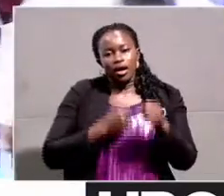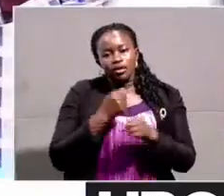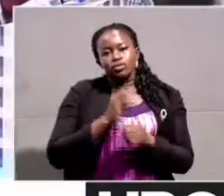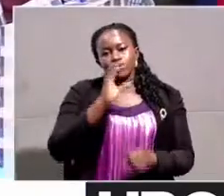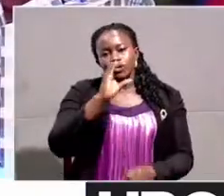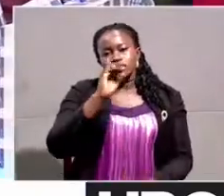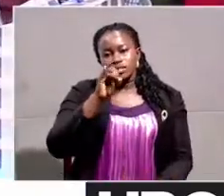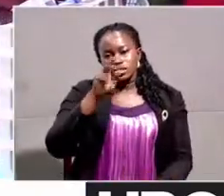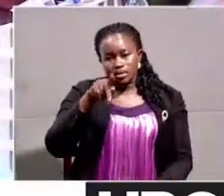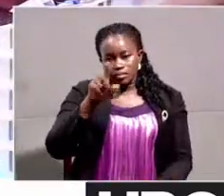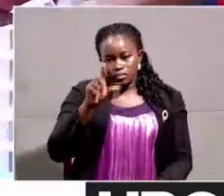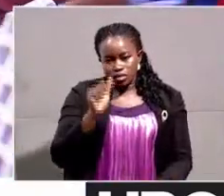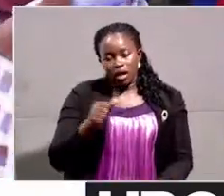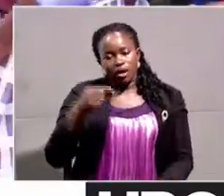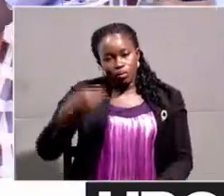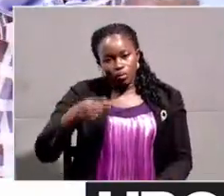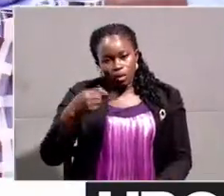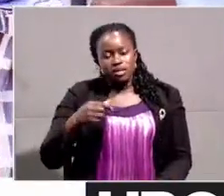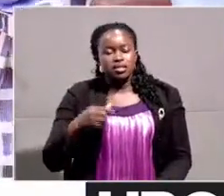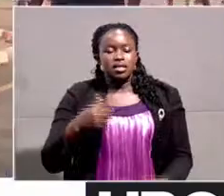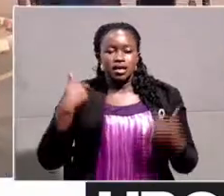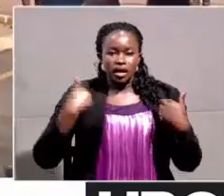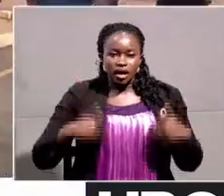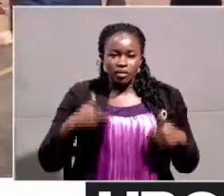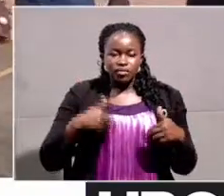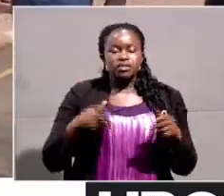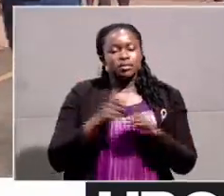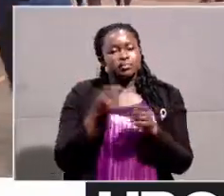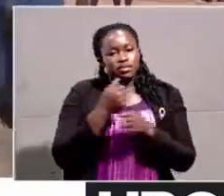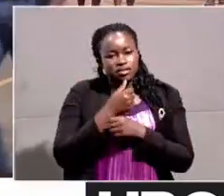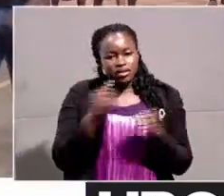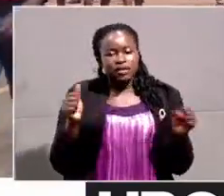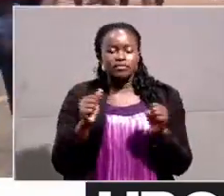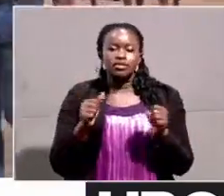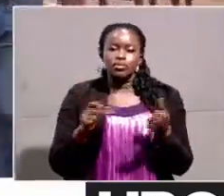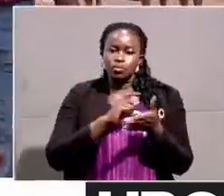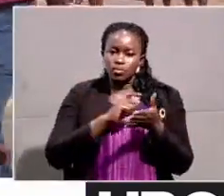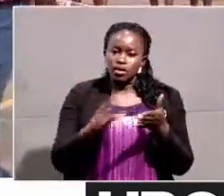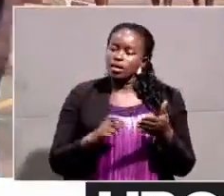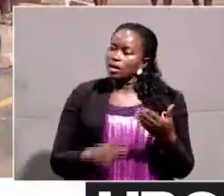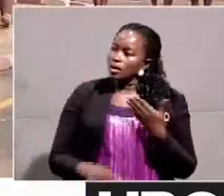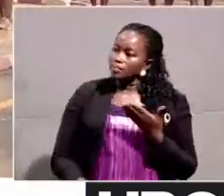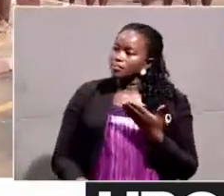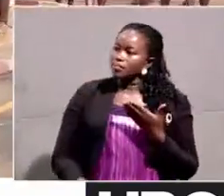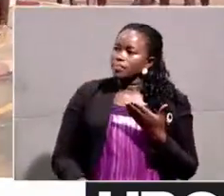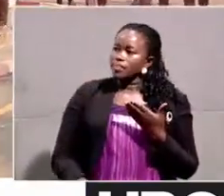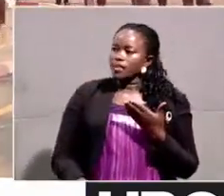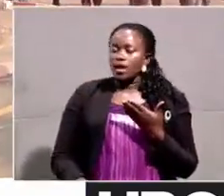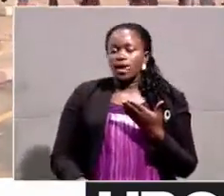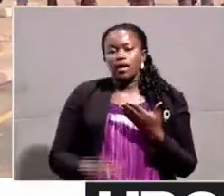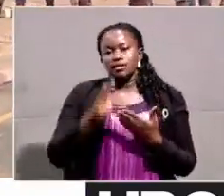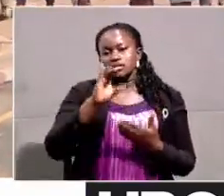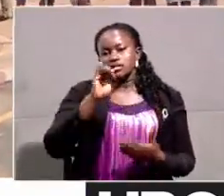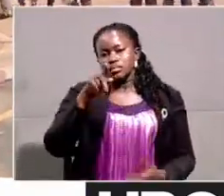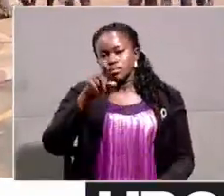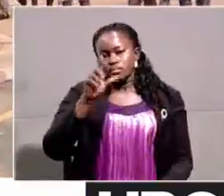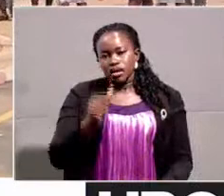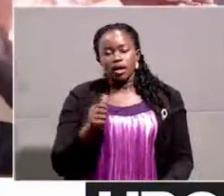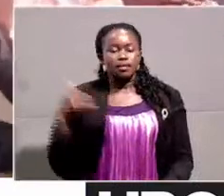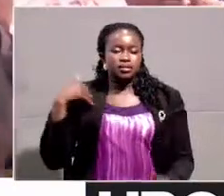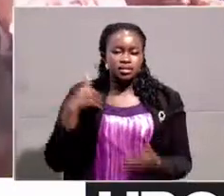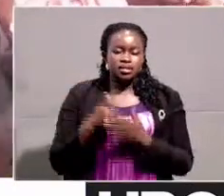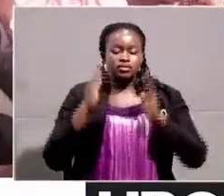Health and Safety Week in Luzira. Cipla Quality Chemicals, a pharmaceutical manufacturing company, has over the years focused